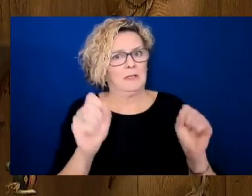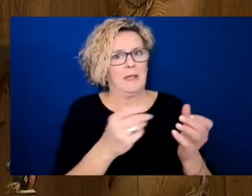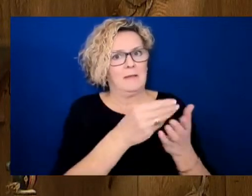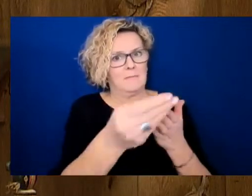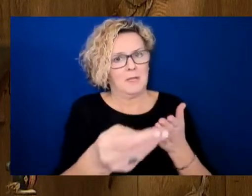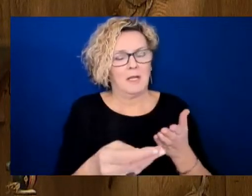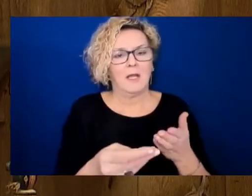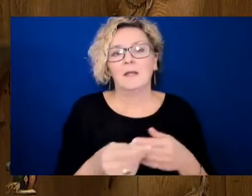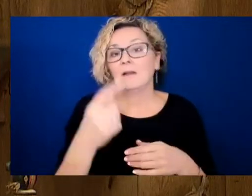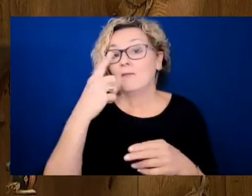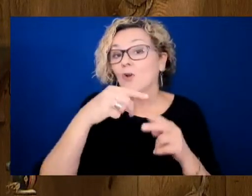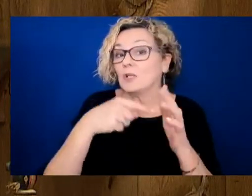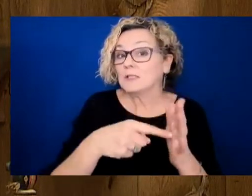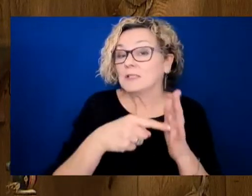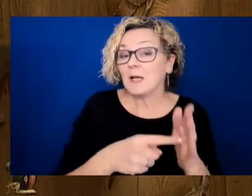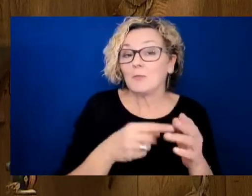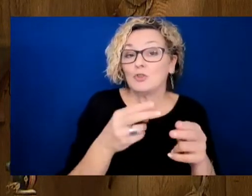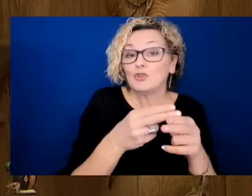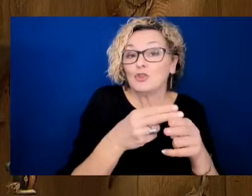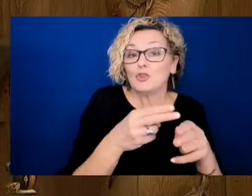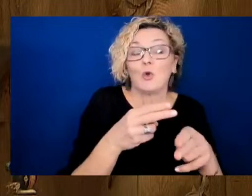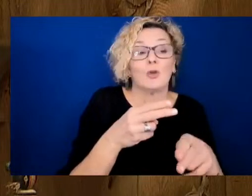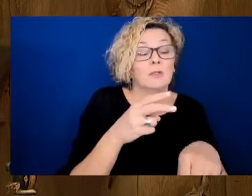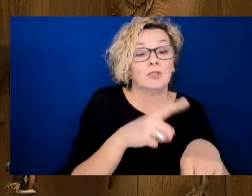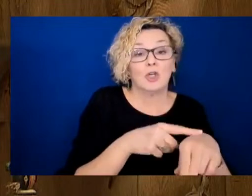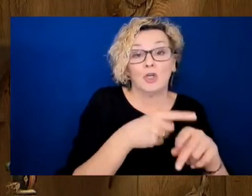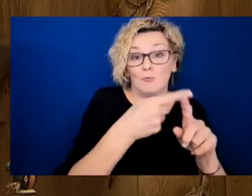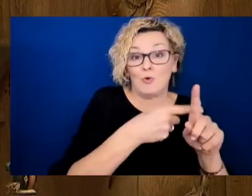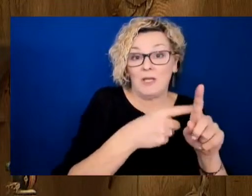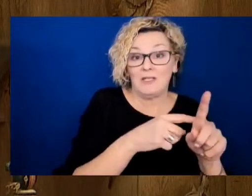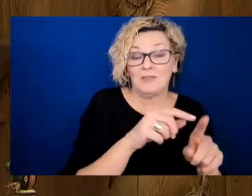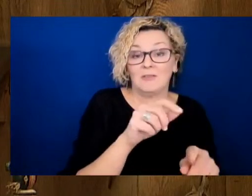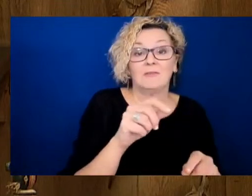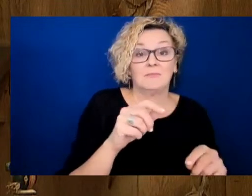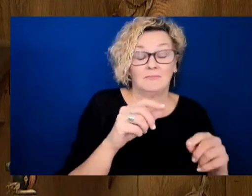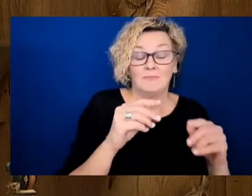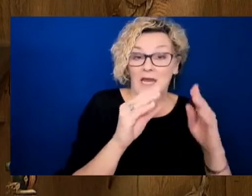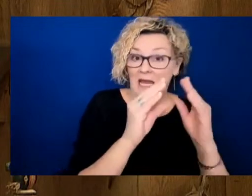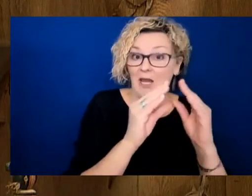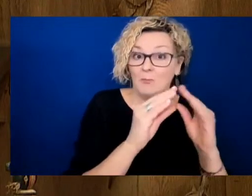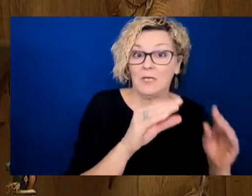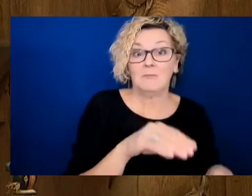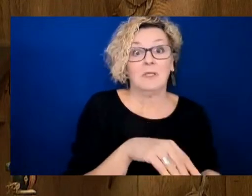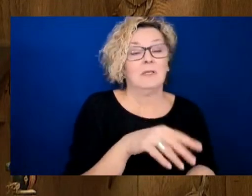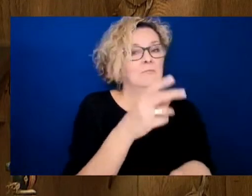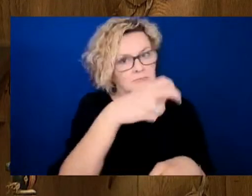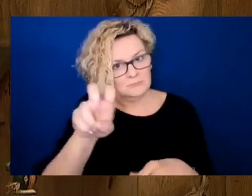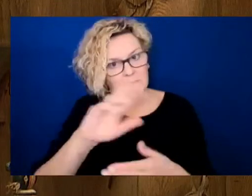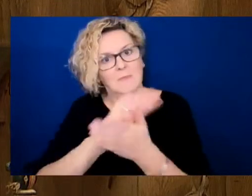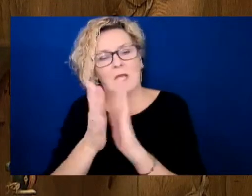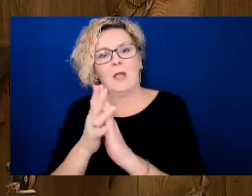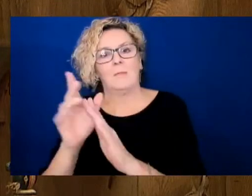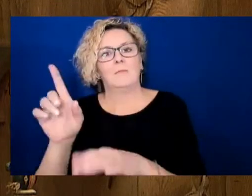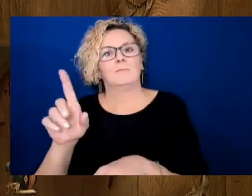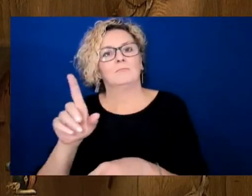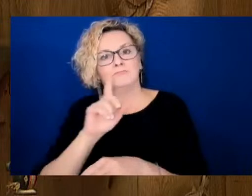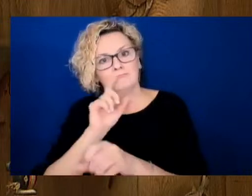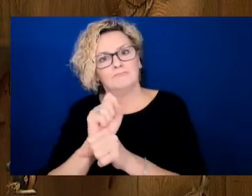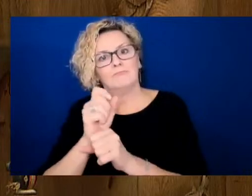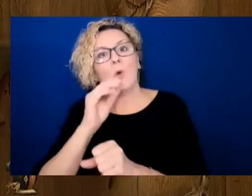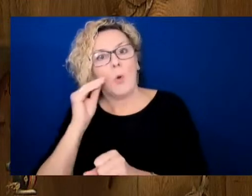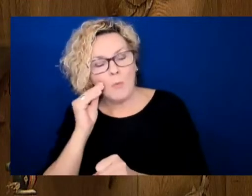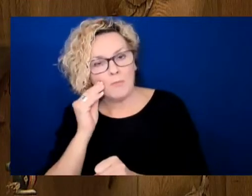like Airbnbs into longer-term homes, speeding up housing permit approvals, fixing zoning rules that